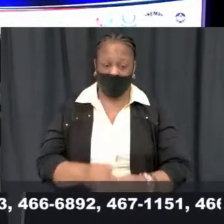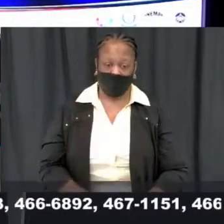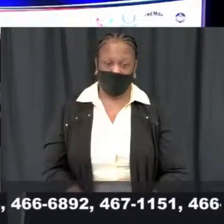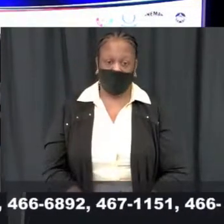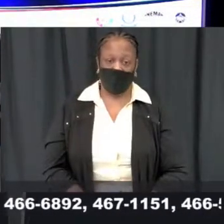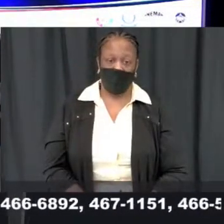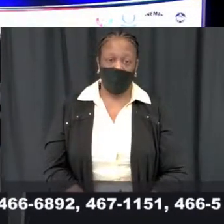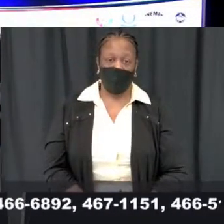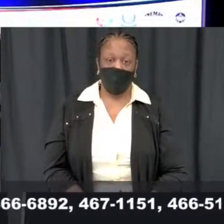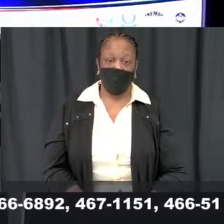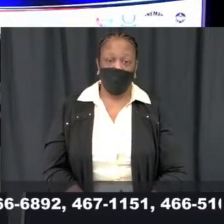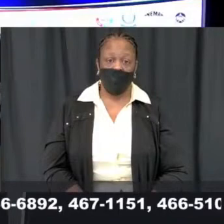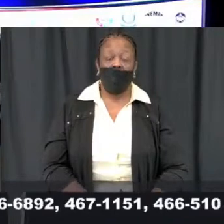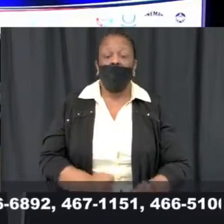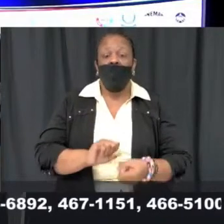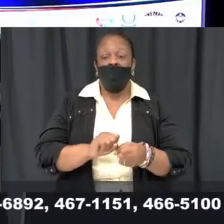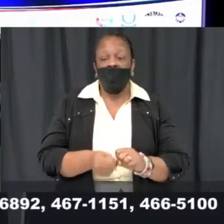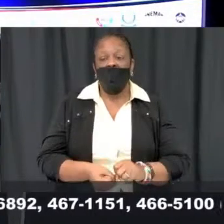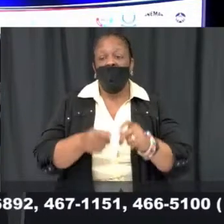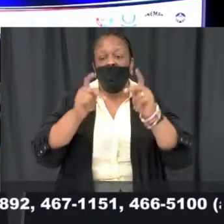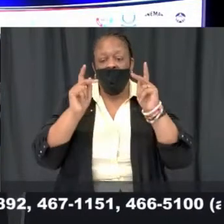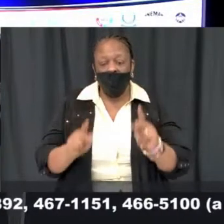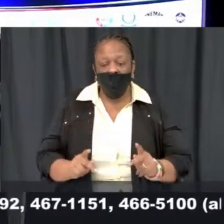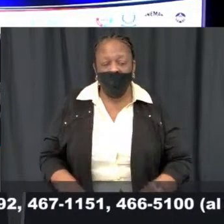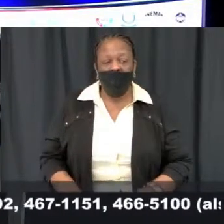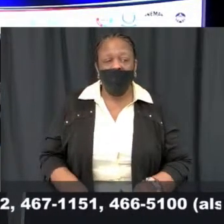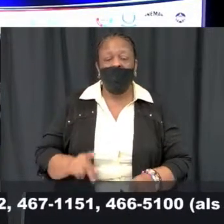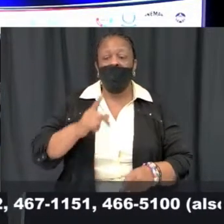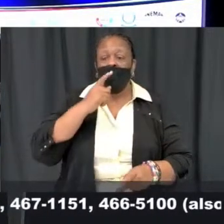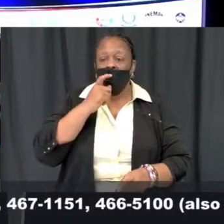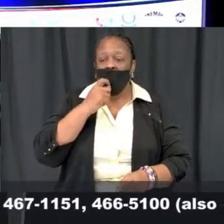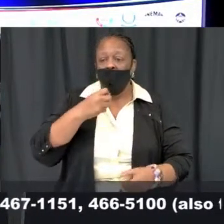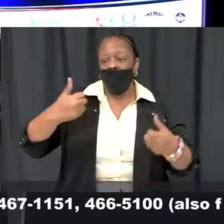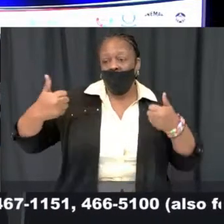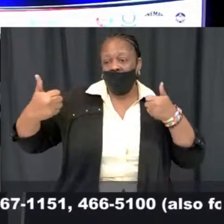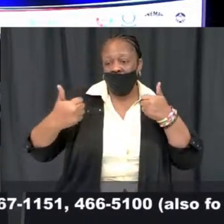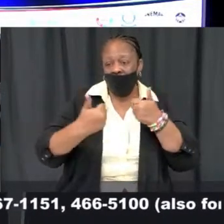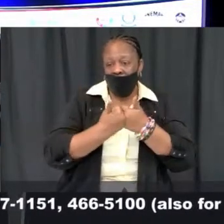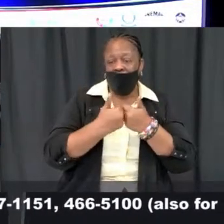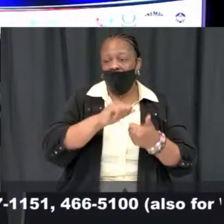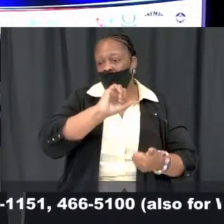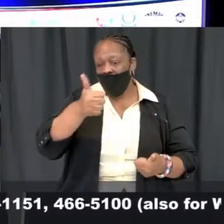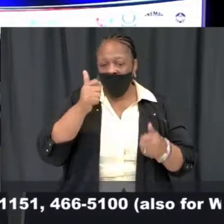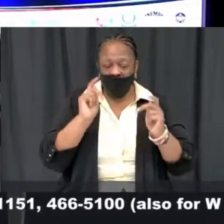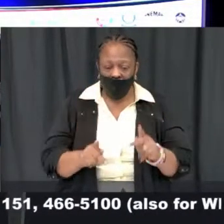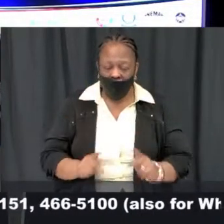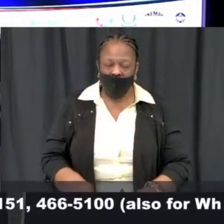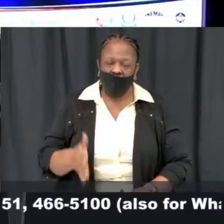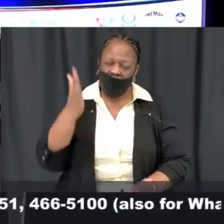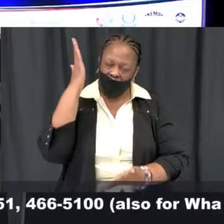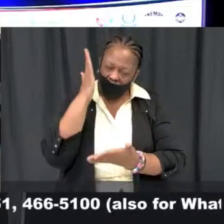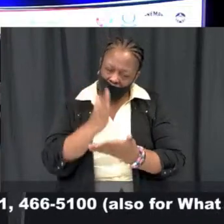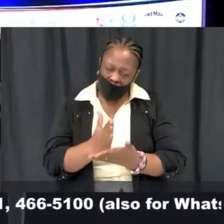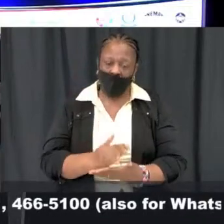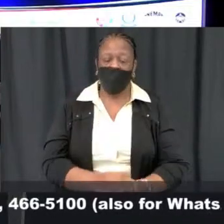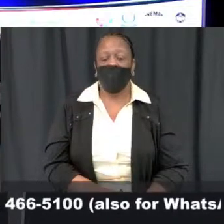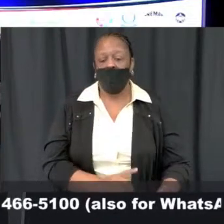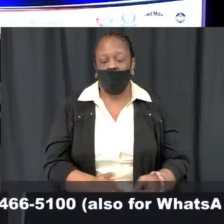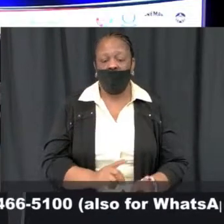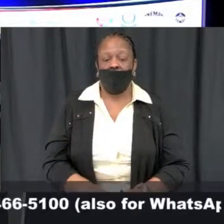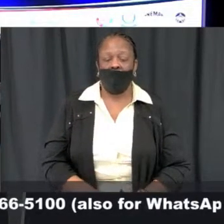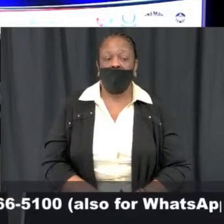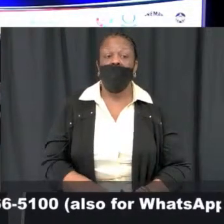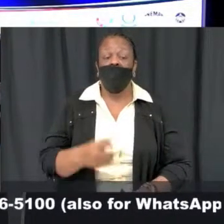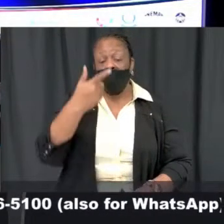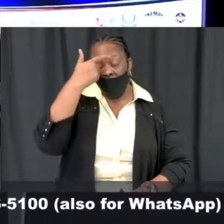attack these very persons who are contributing to their country in order